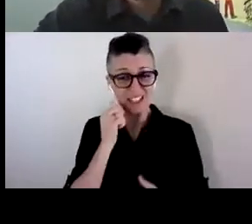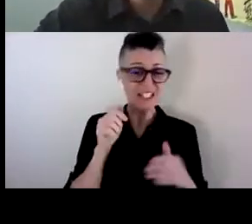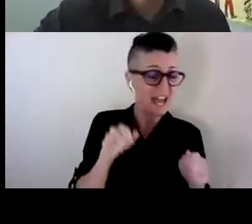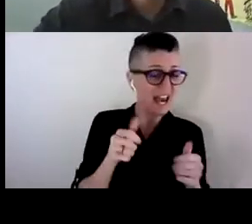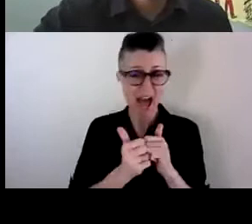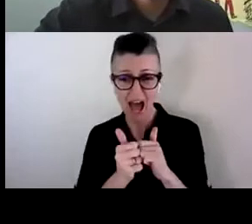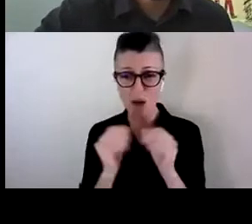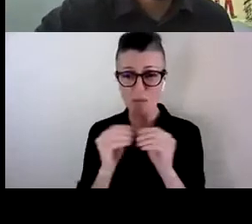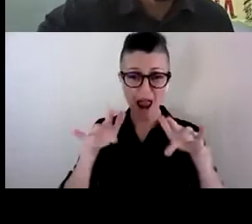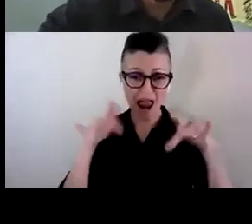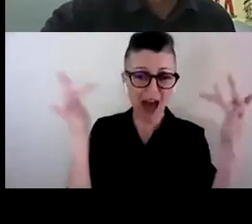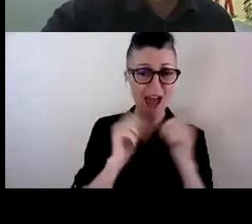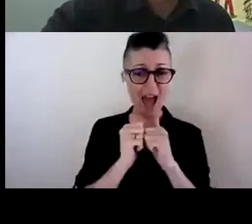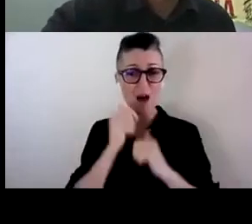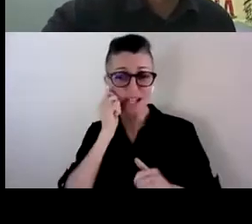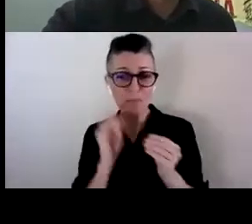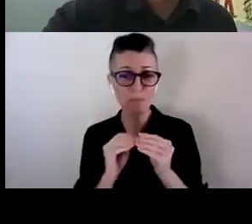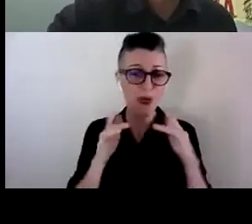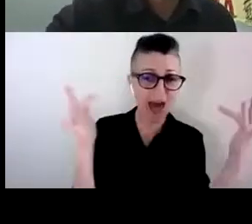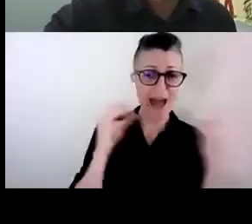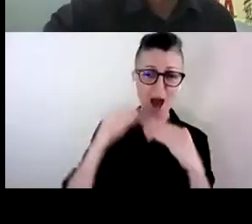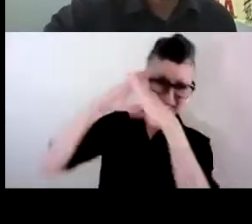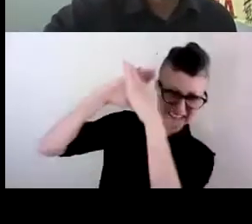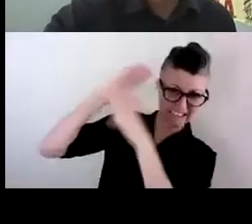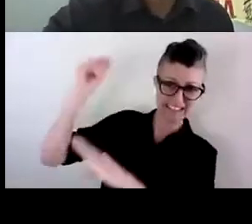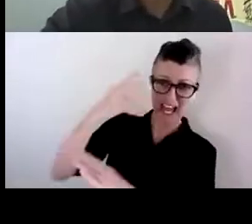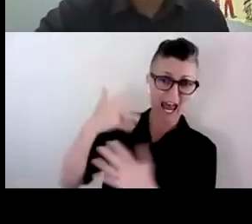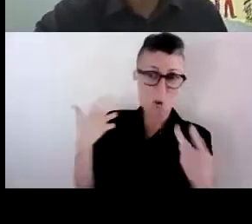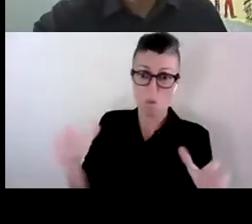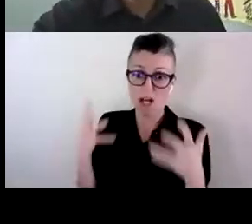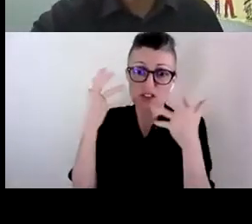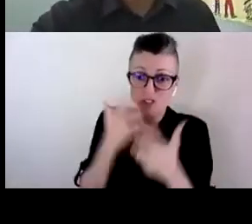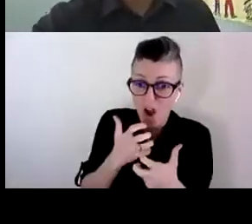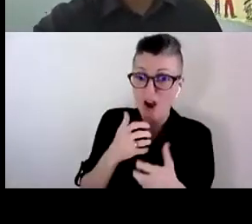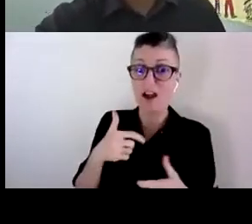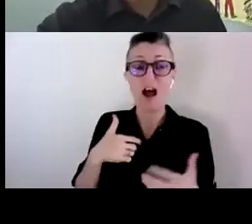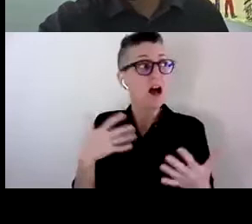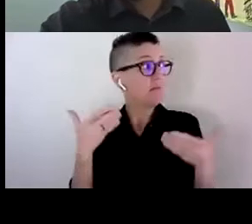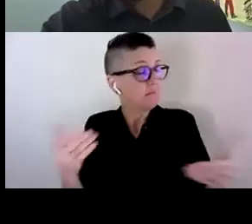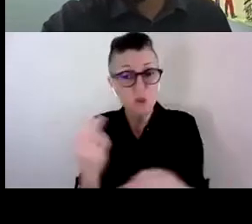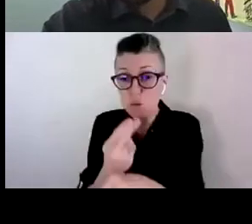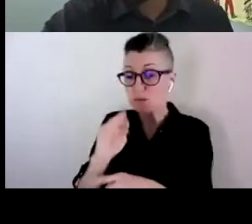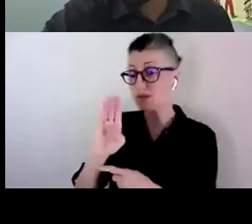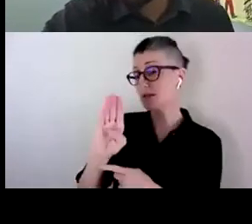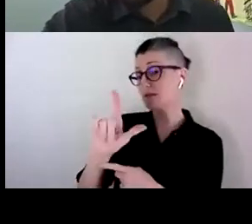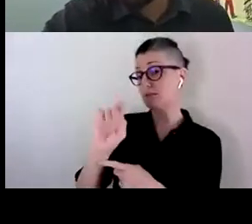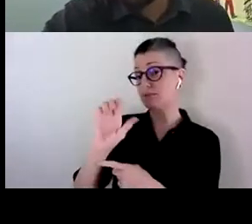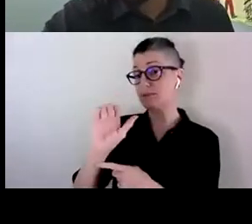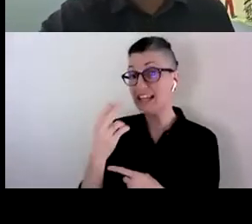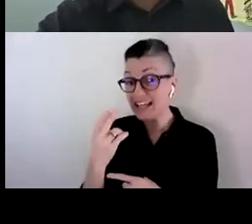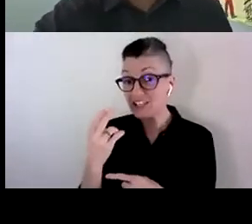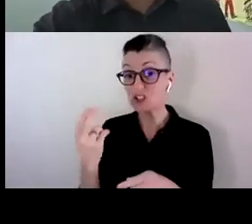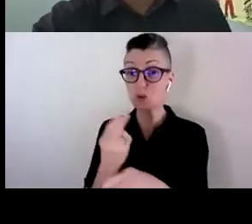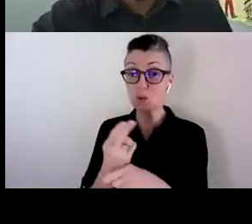least ways to prevent their skin from getting too dark. Many of them used bleach or skin whitening soap on a daily basis.